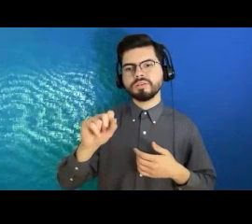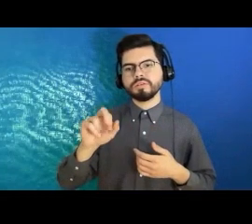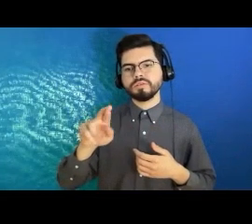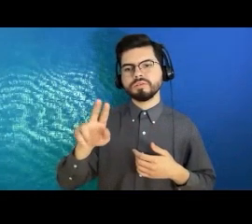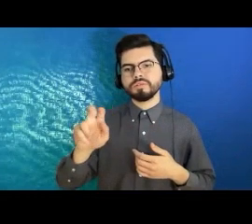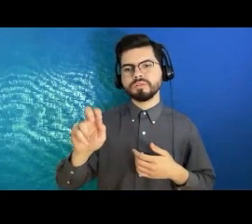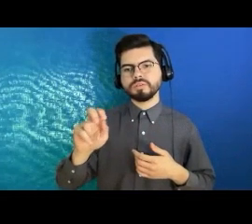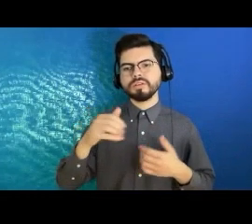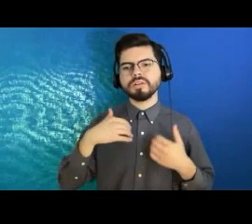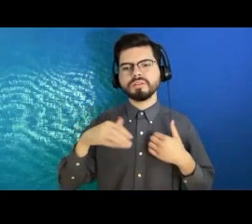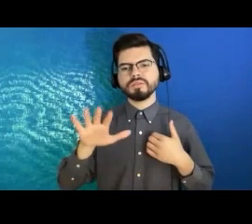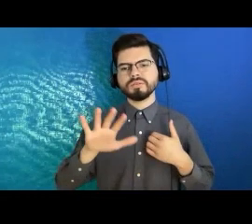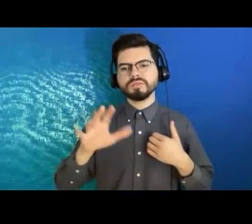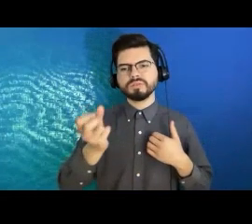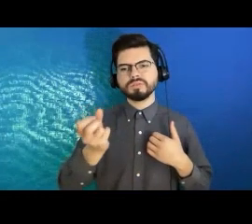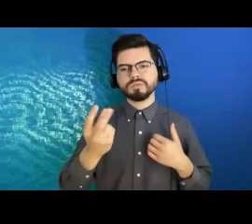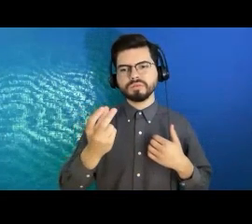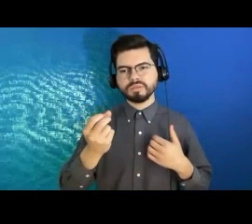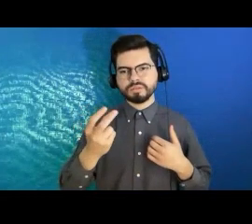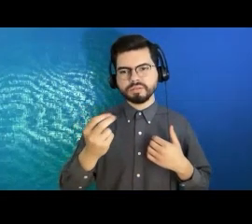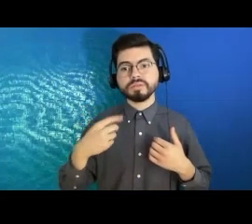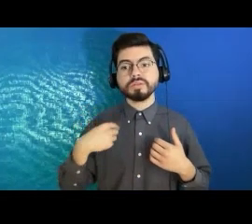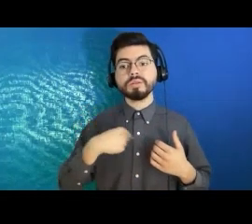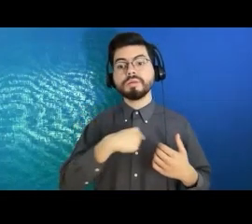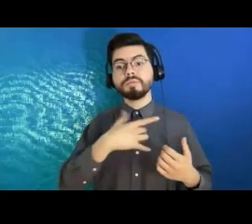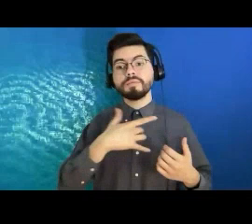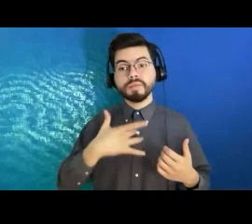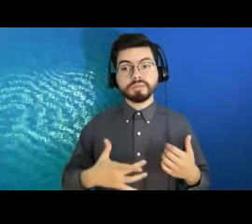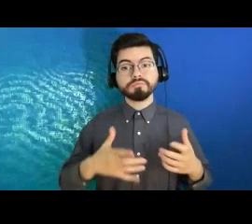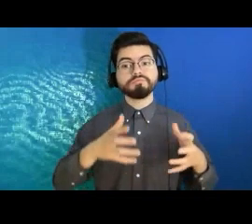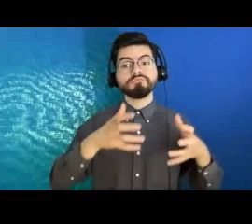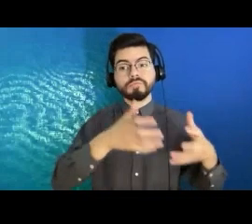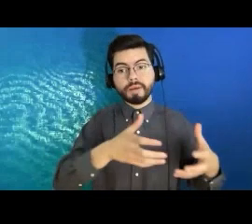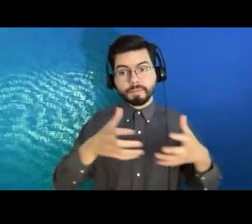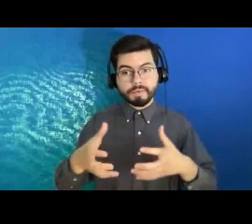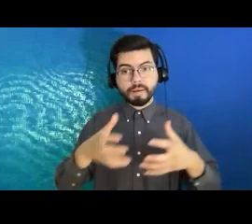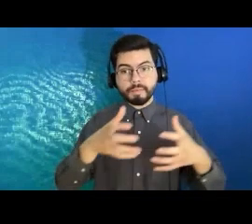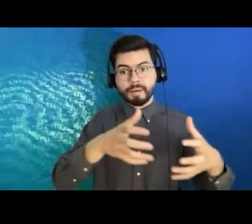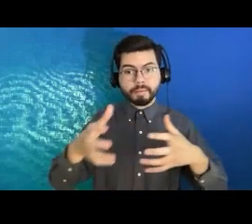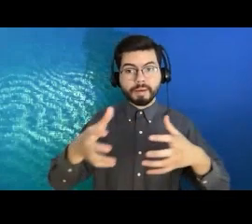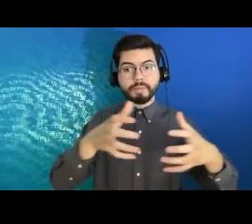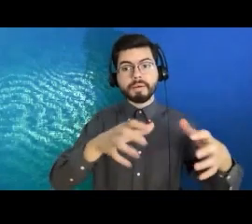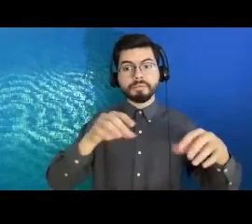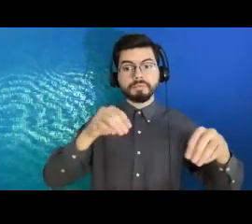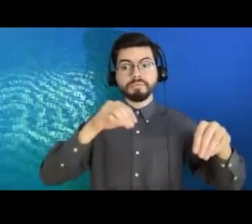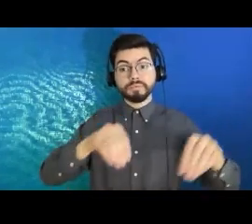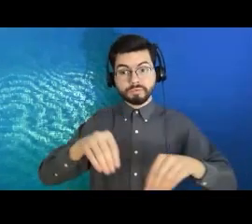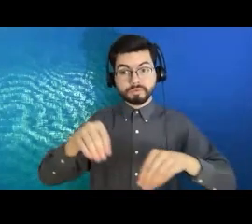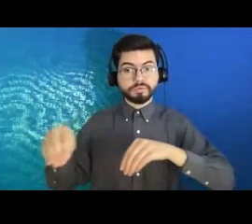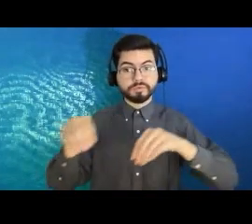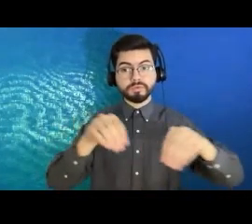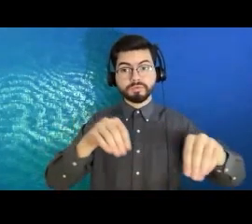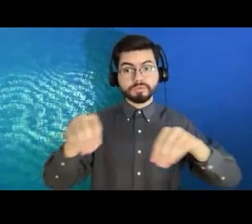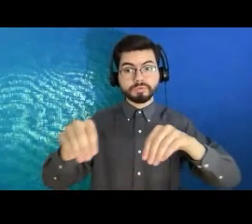place to see what happens when you take the bison out of the equation. Those sites are all up